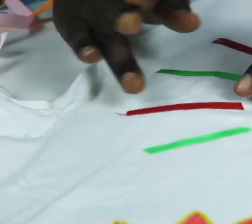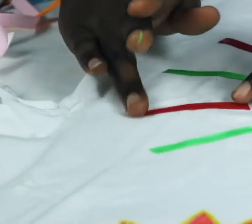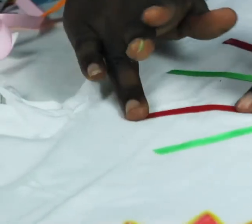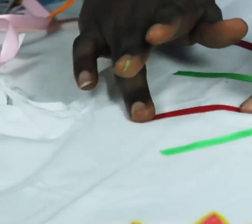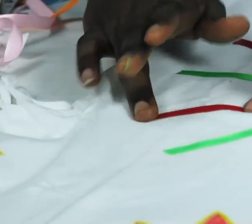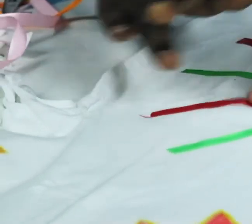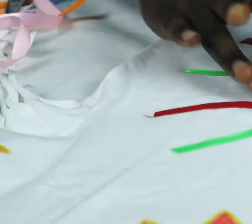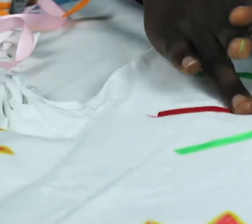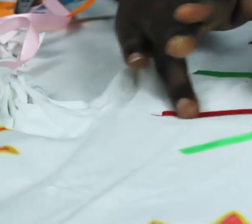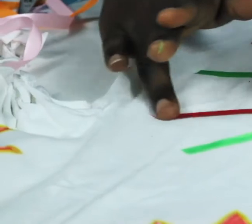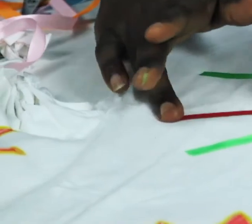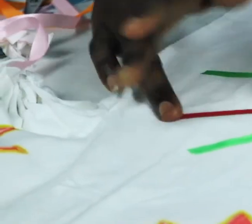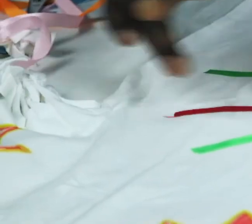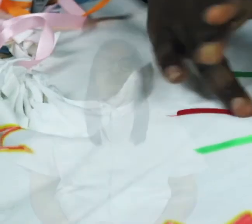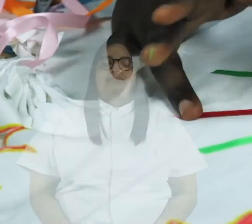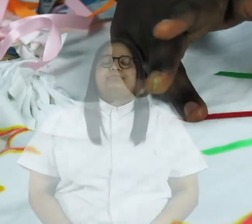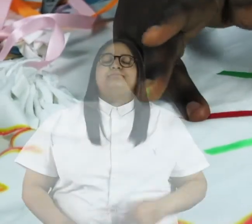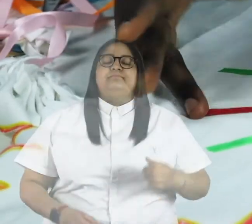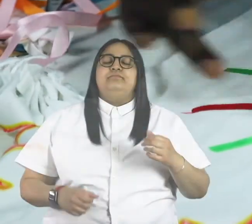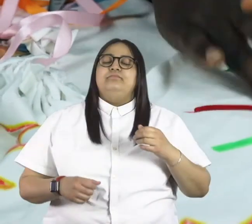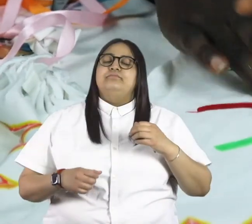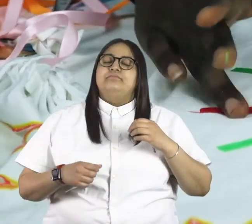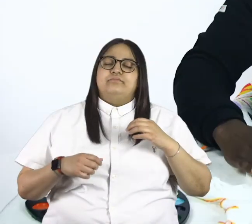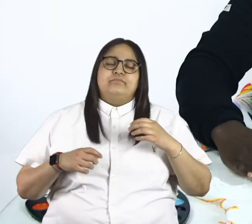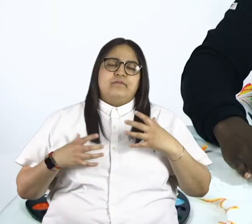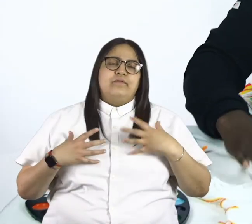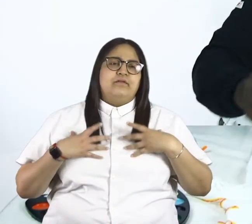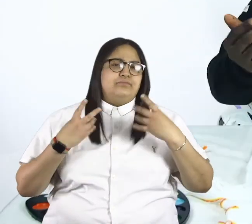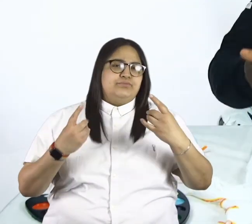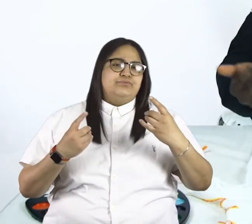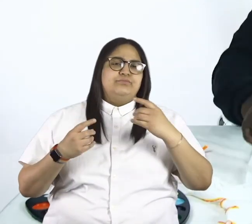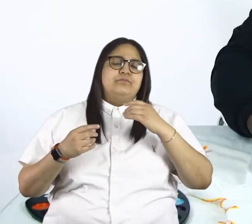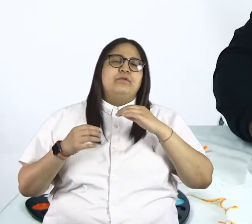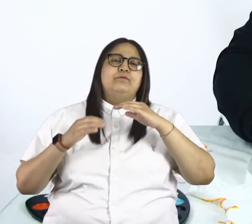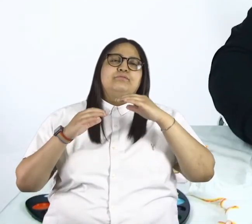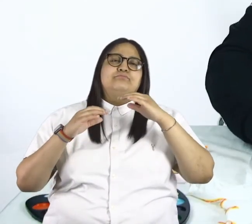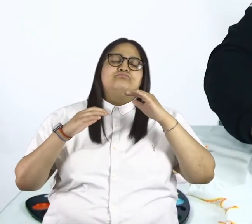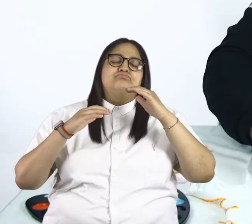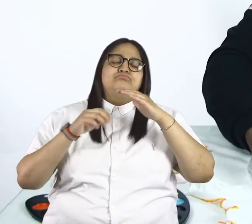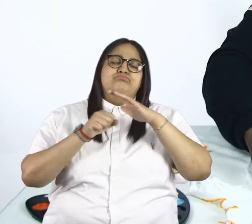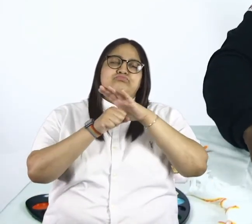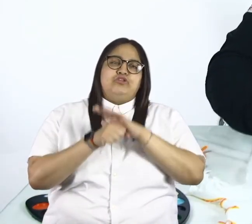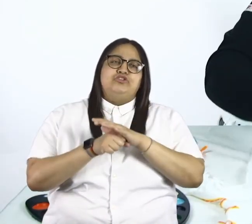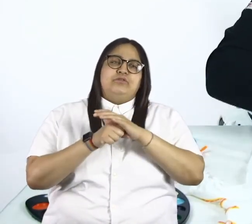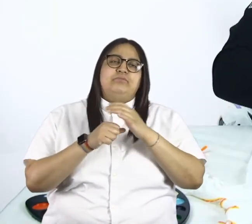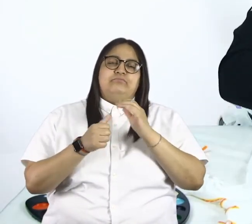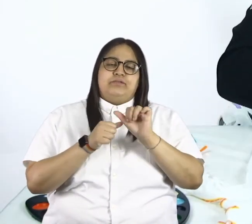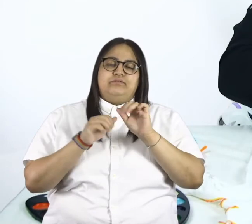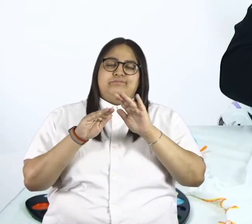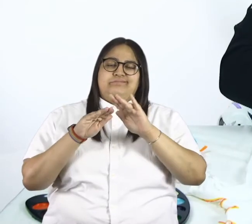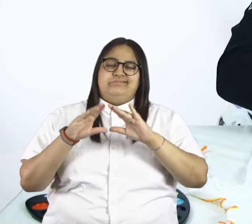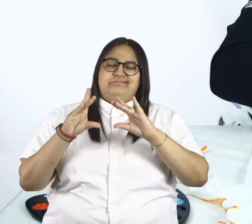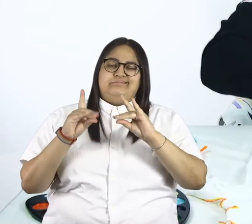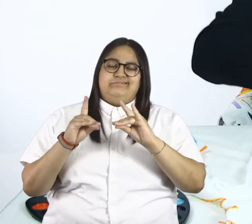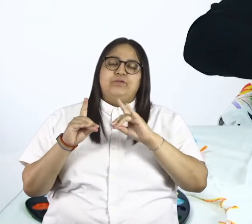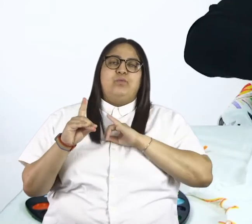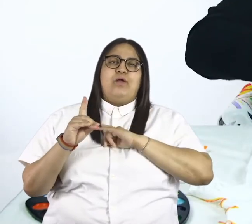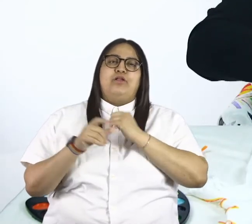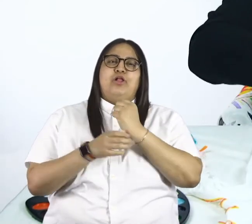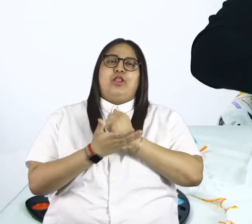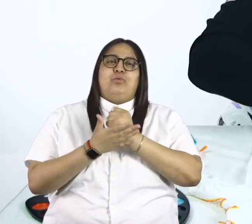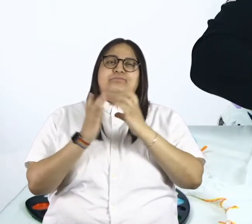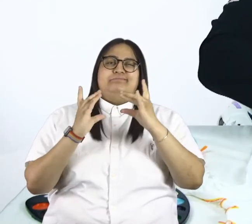And feel free to apply some pressure to the ribbon just so the glue kind of gets into the t-shirt.